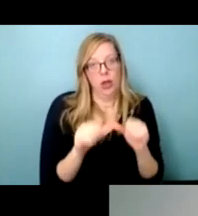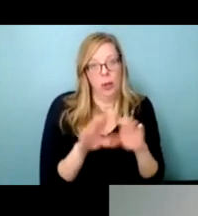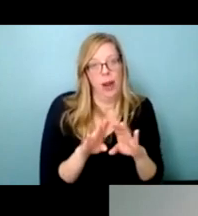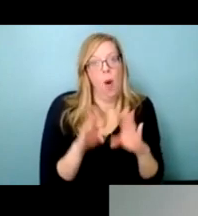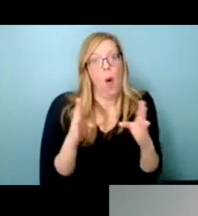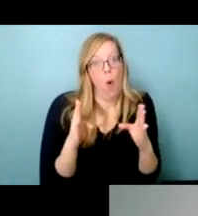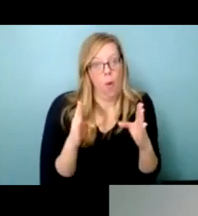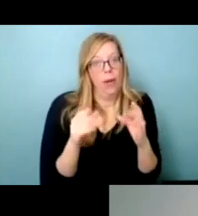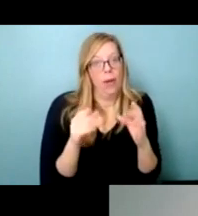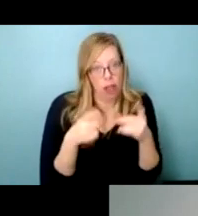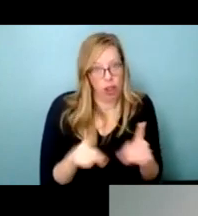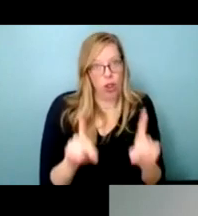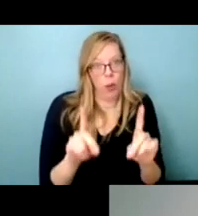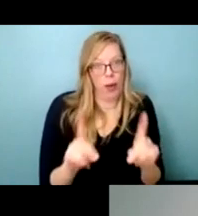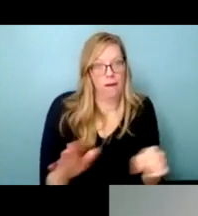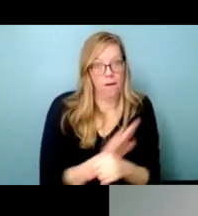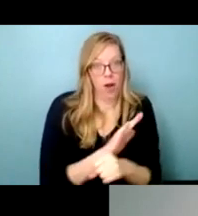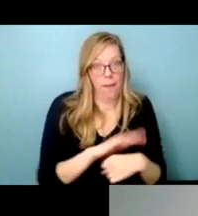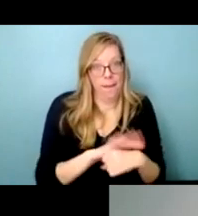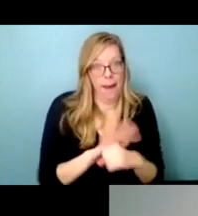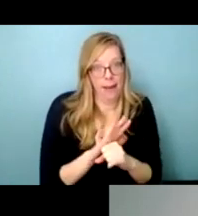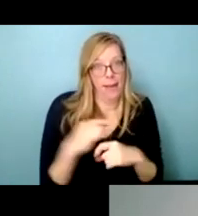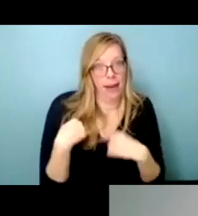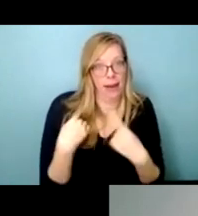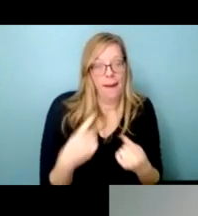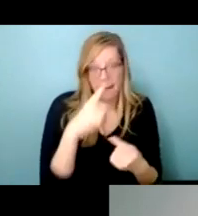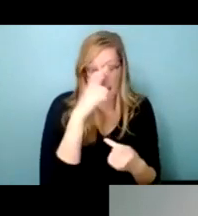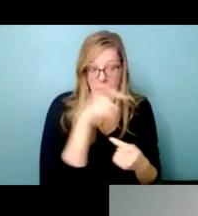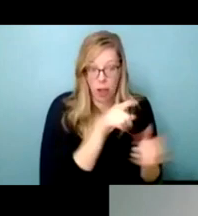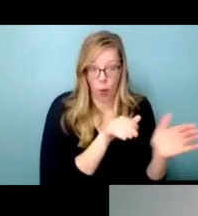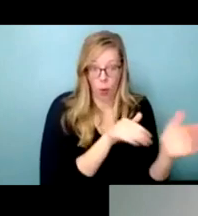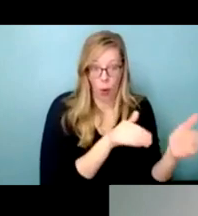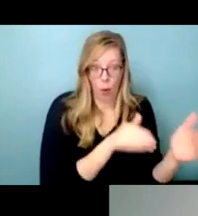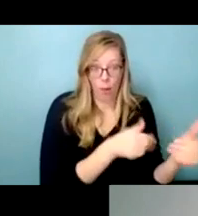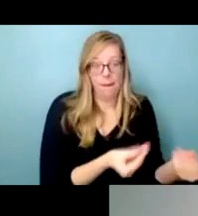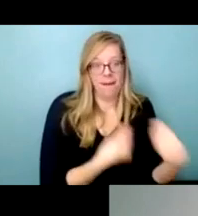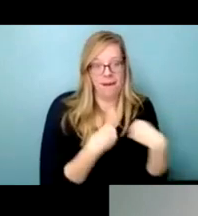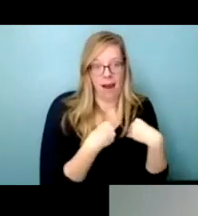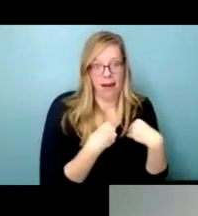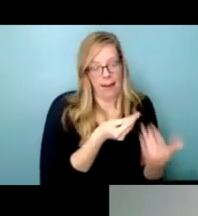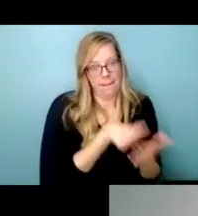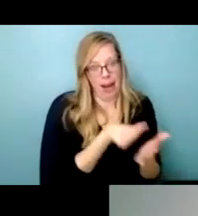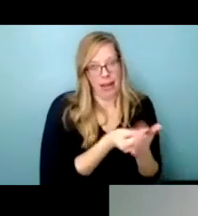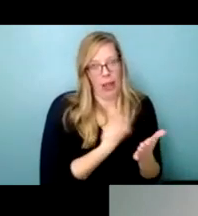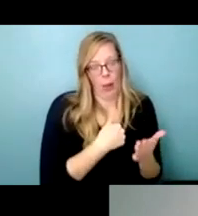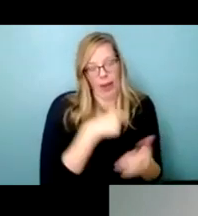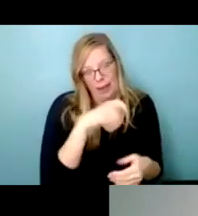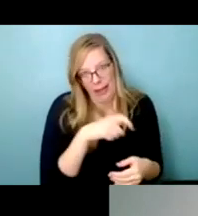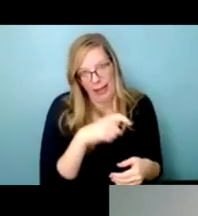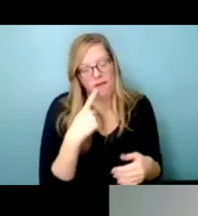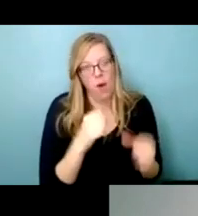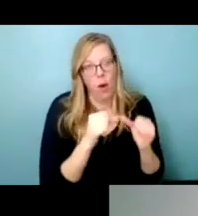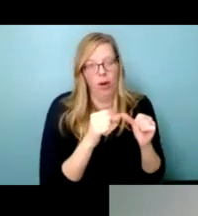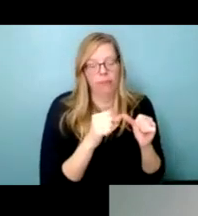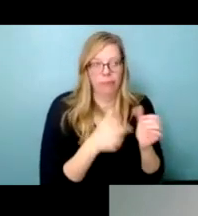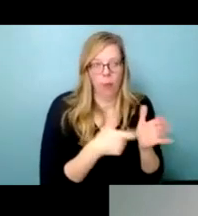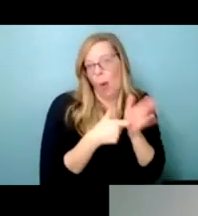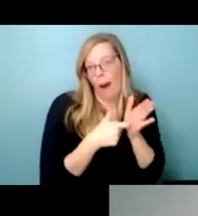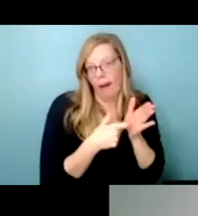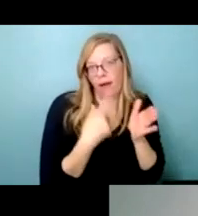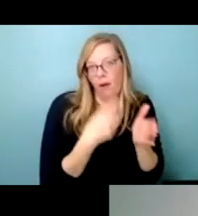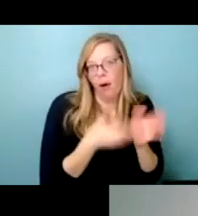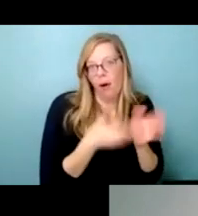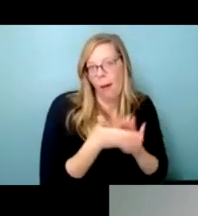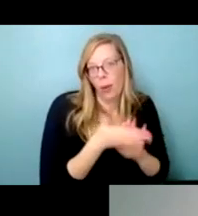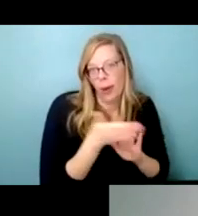pandemic, because those rooms provide us the money we require to continue to operate. So, and